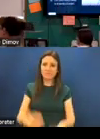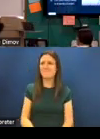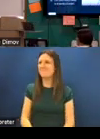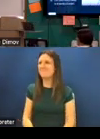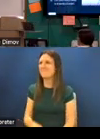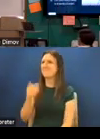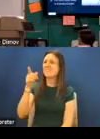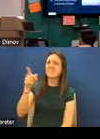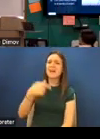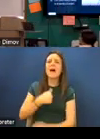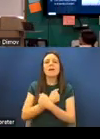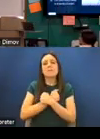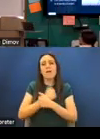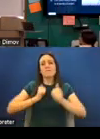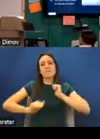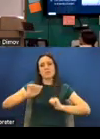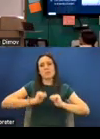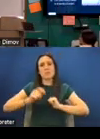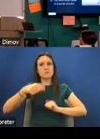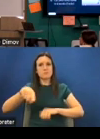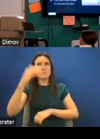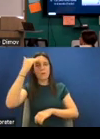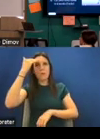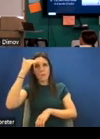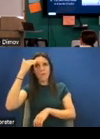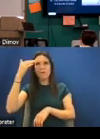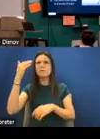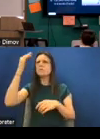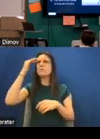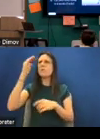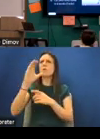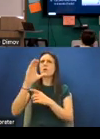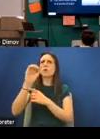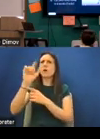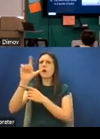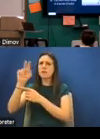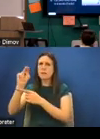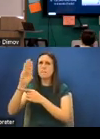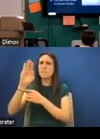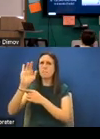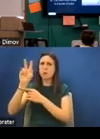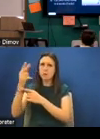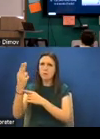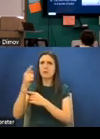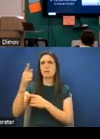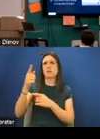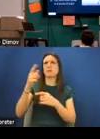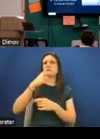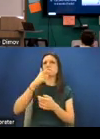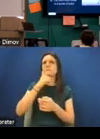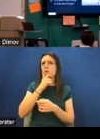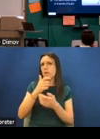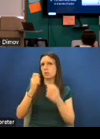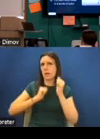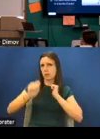I like theater, like many of you know, and Colin Firth, if you know who he is, British actor. I've seen an interview with him, a couple